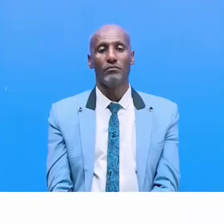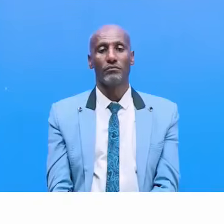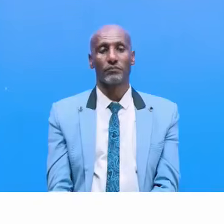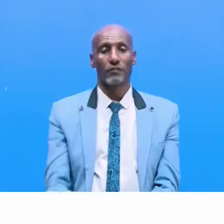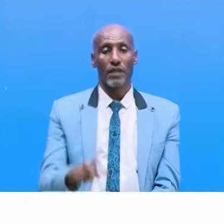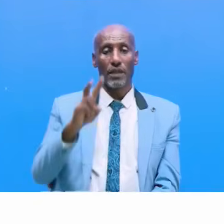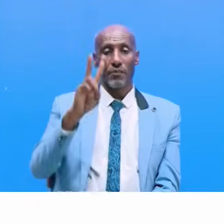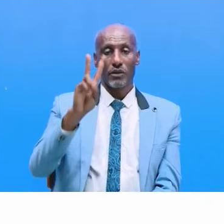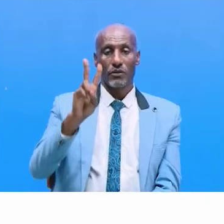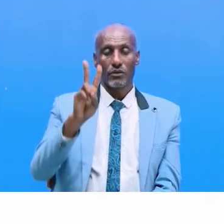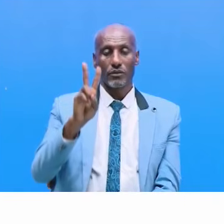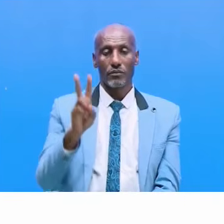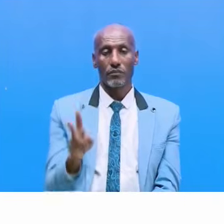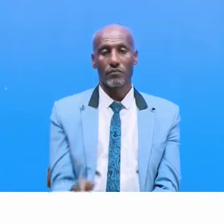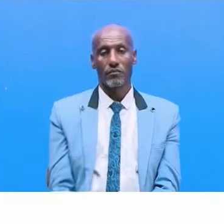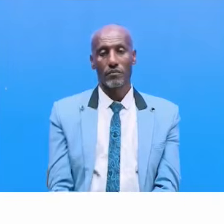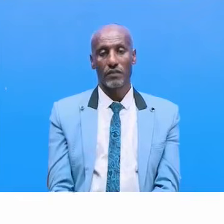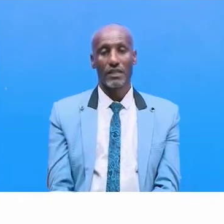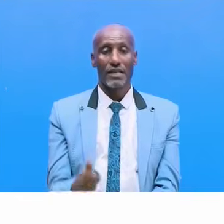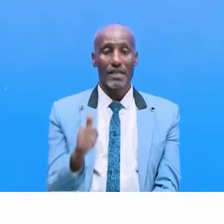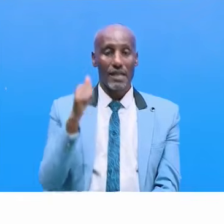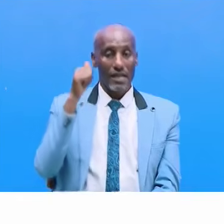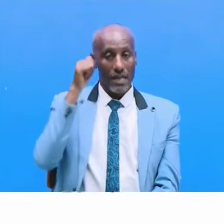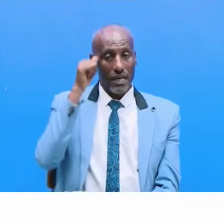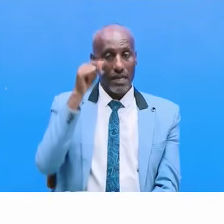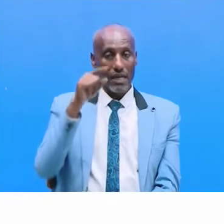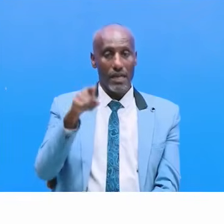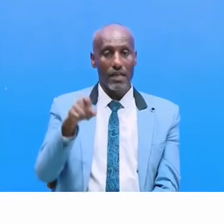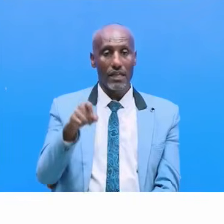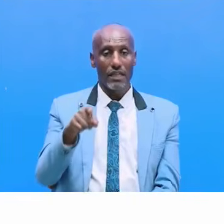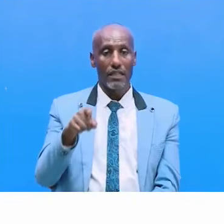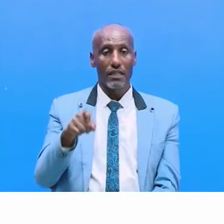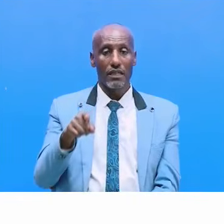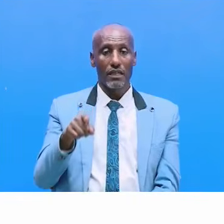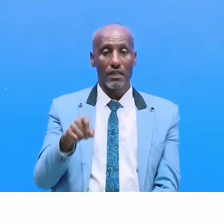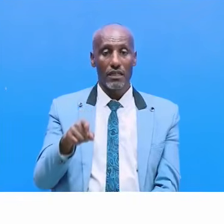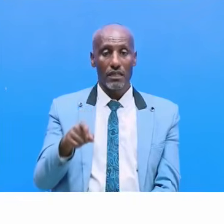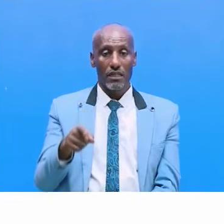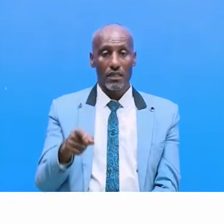Question number 2. He wants